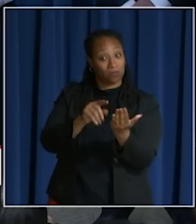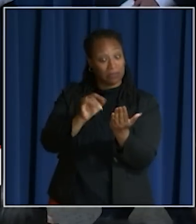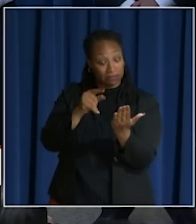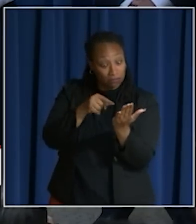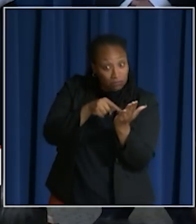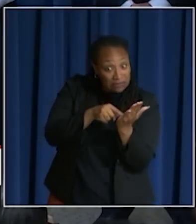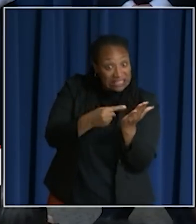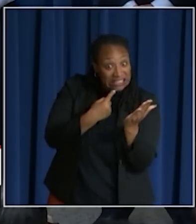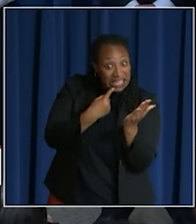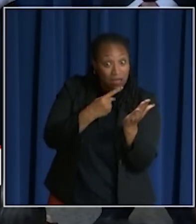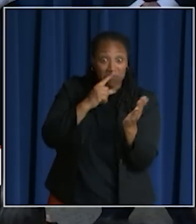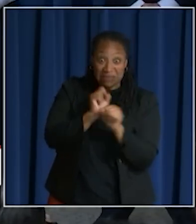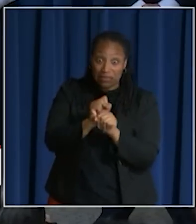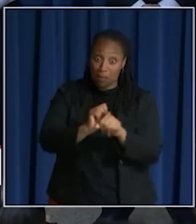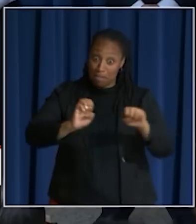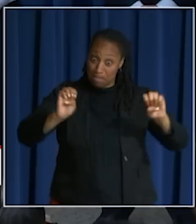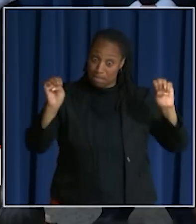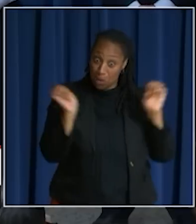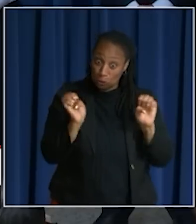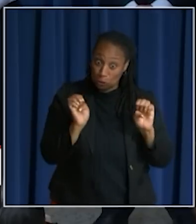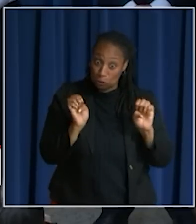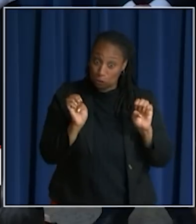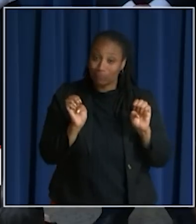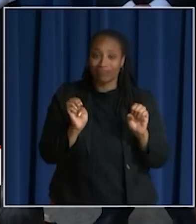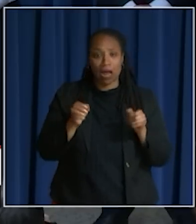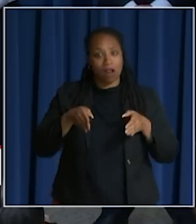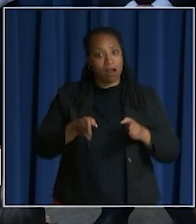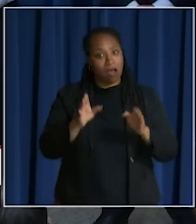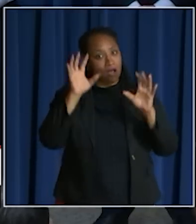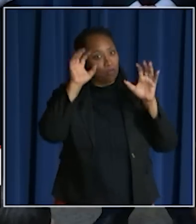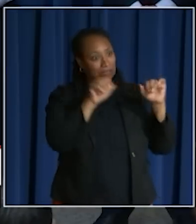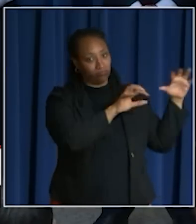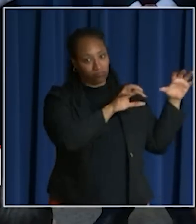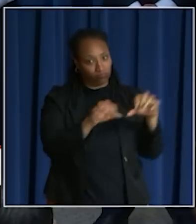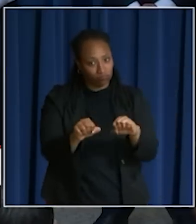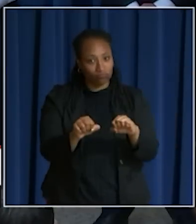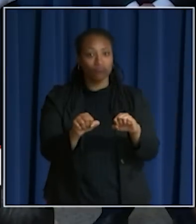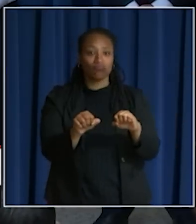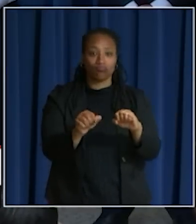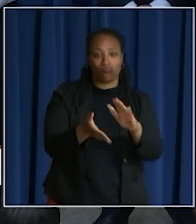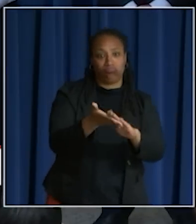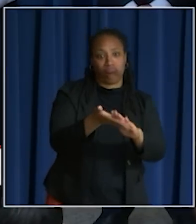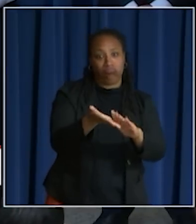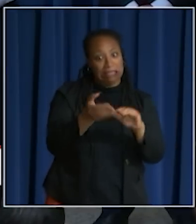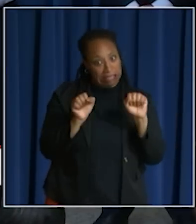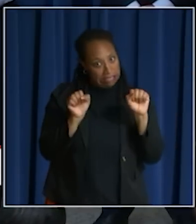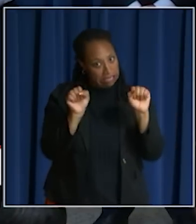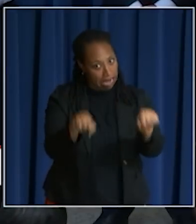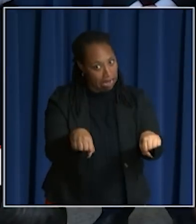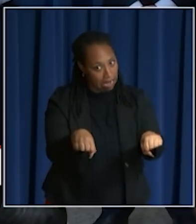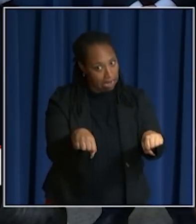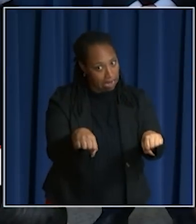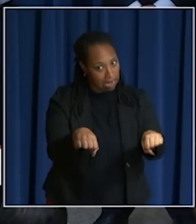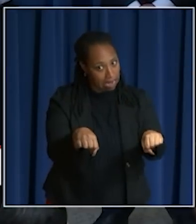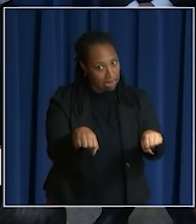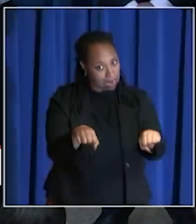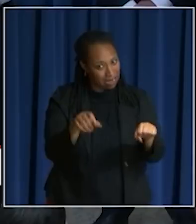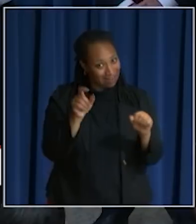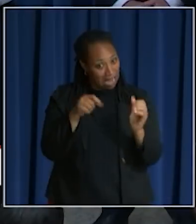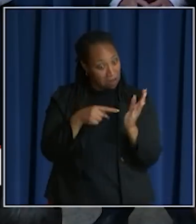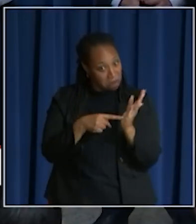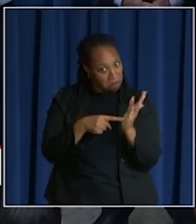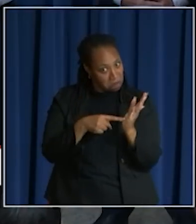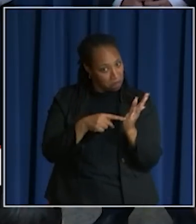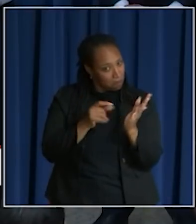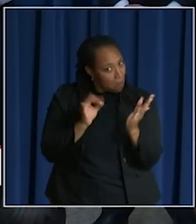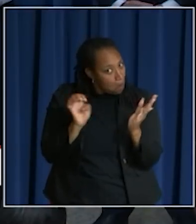It allows the president, it authorizes the president to make those requests. And it